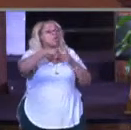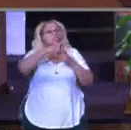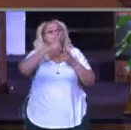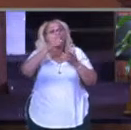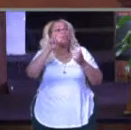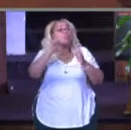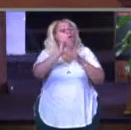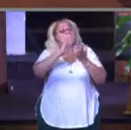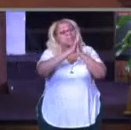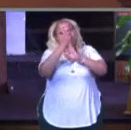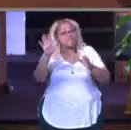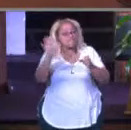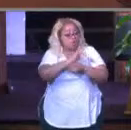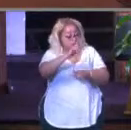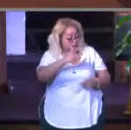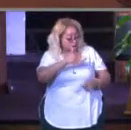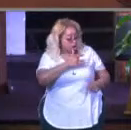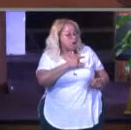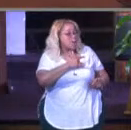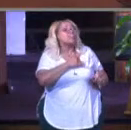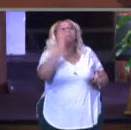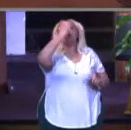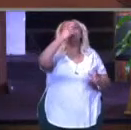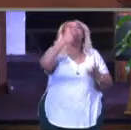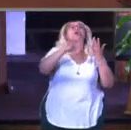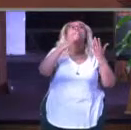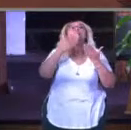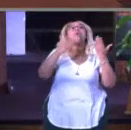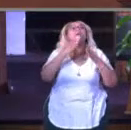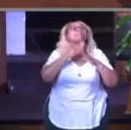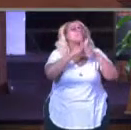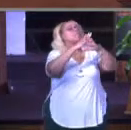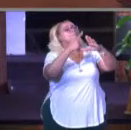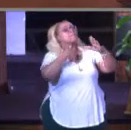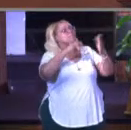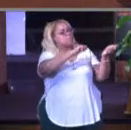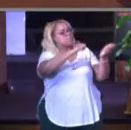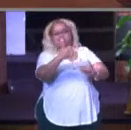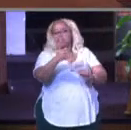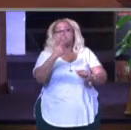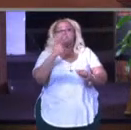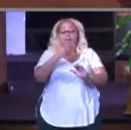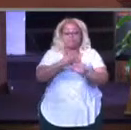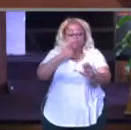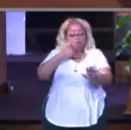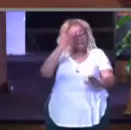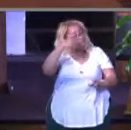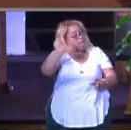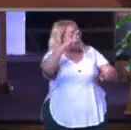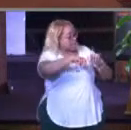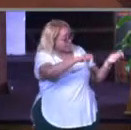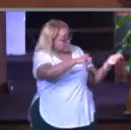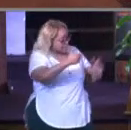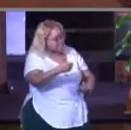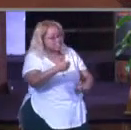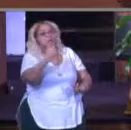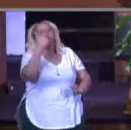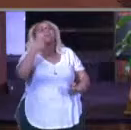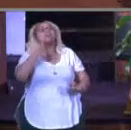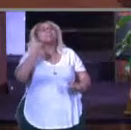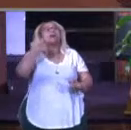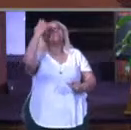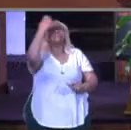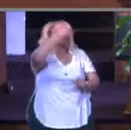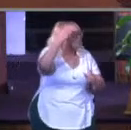word got so full into the Ethiopian's heart, the Ethiopian said, what then prevents me from being baptized? He said, before I thought I couldn't be baptized because I